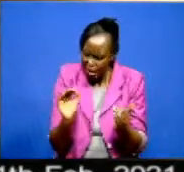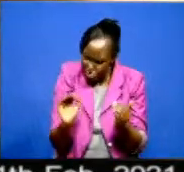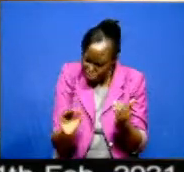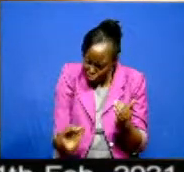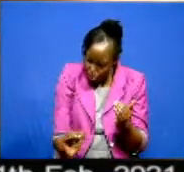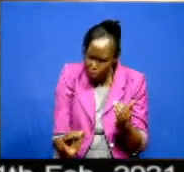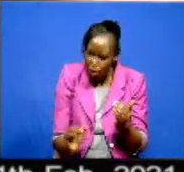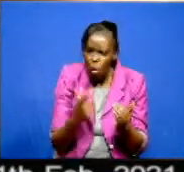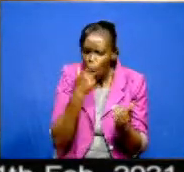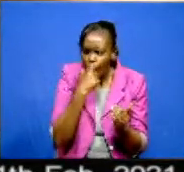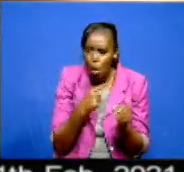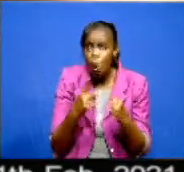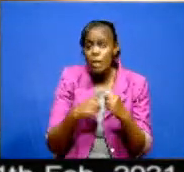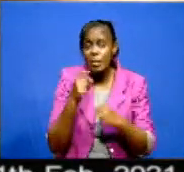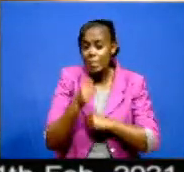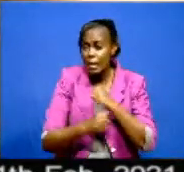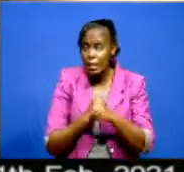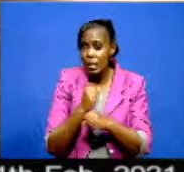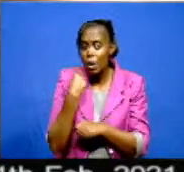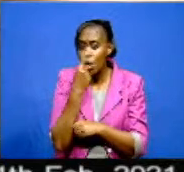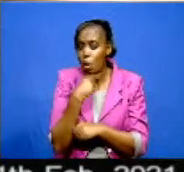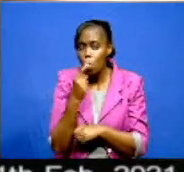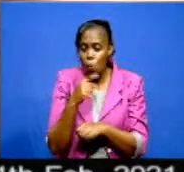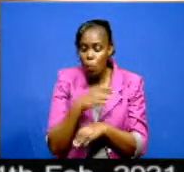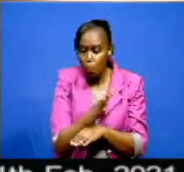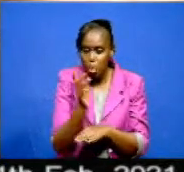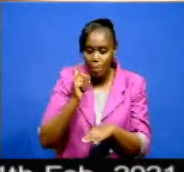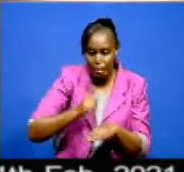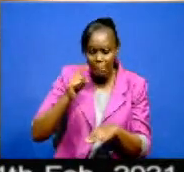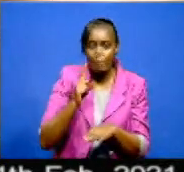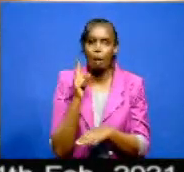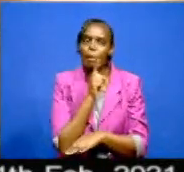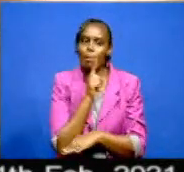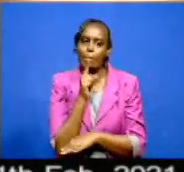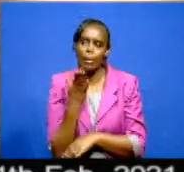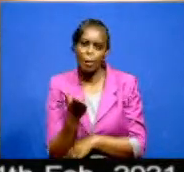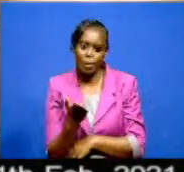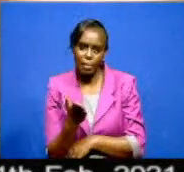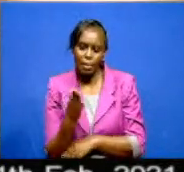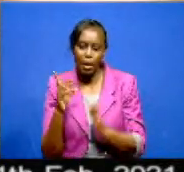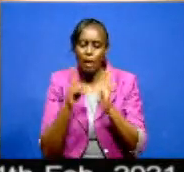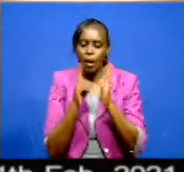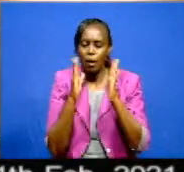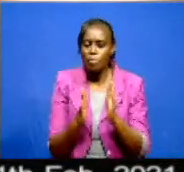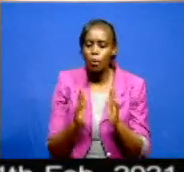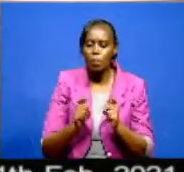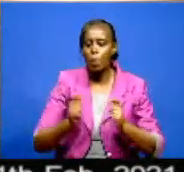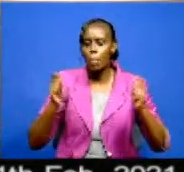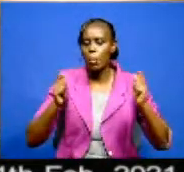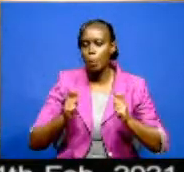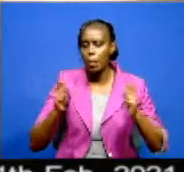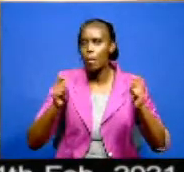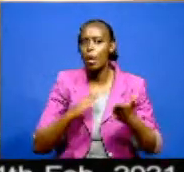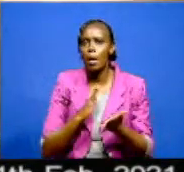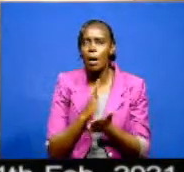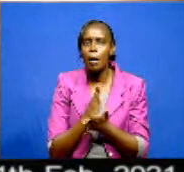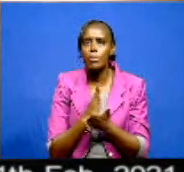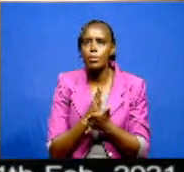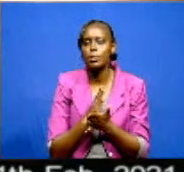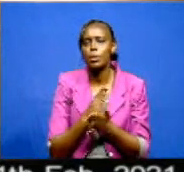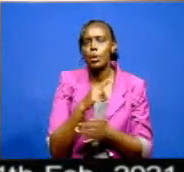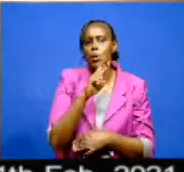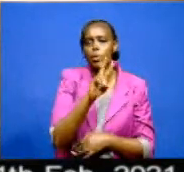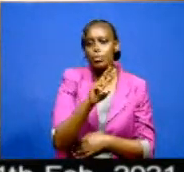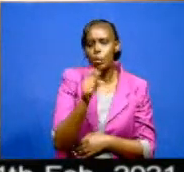6 years only, who got a snake bite, and a very dangerous one, and the doctors were on strike, and actually 2